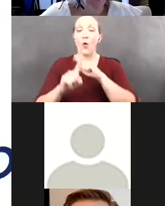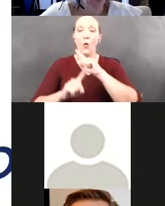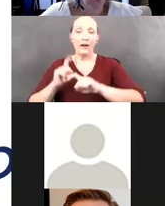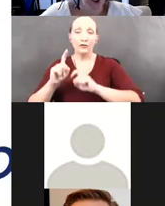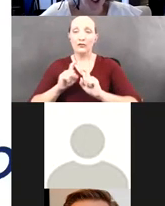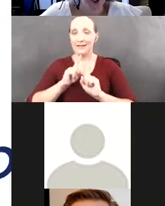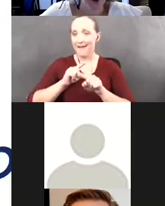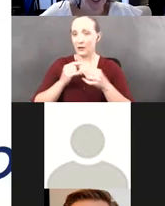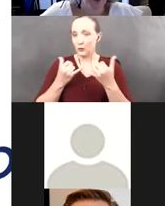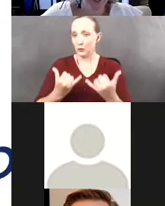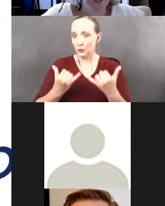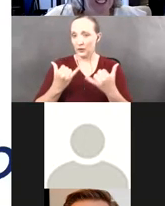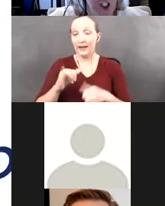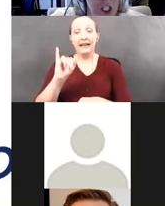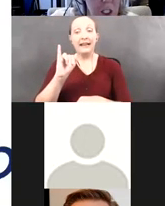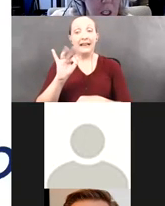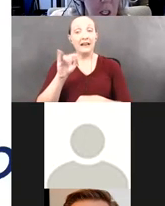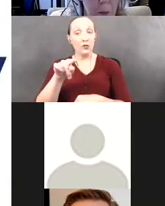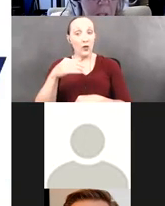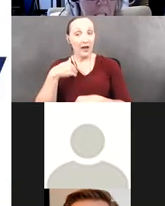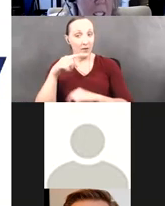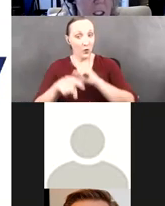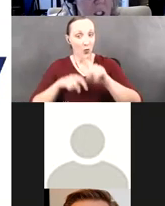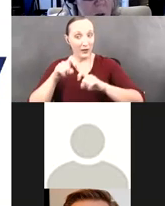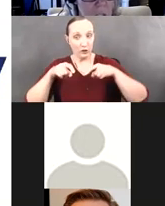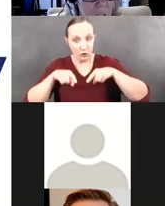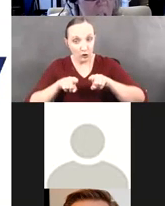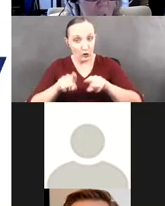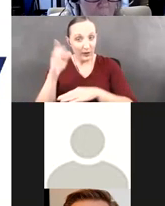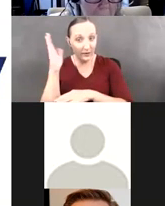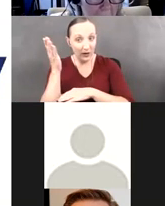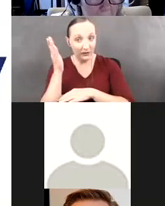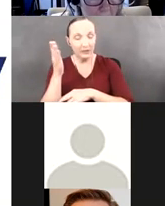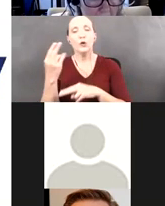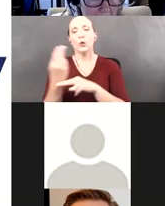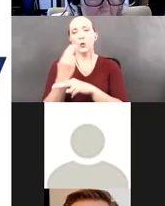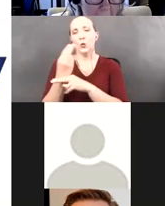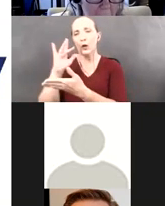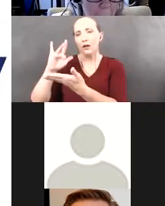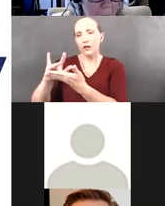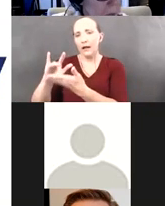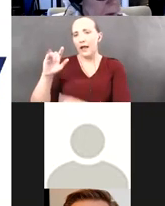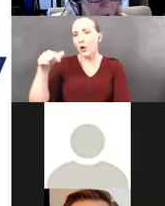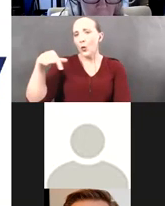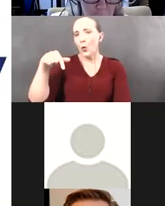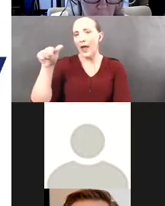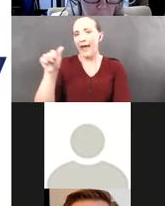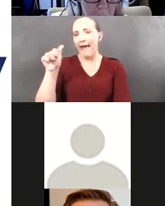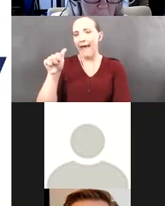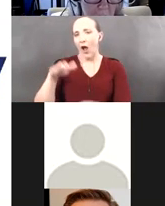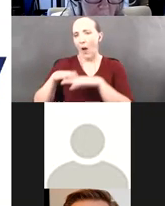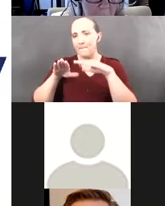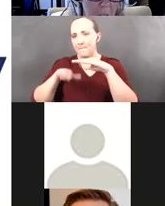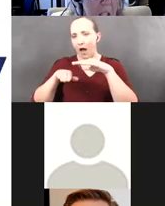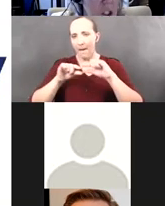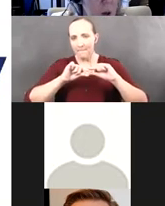you y have a respuestas question hoy. during the Si tiene alguna presentation, pregunta durante la please use the presentación, por Q&A favor button at the utilice el bottom of your botón de screen